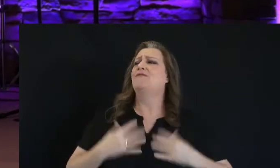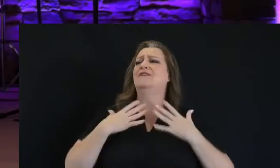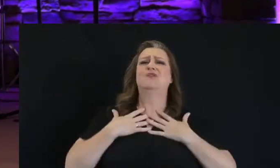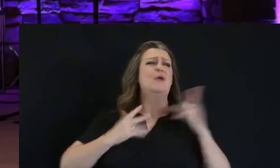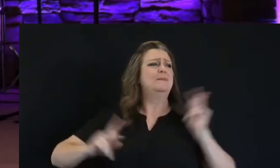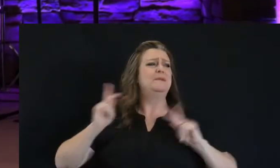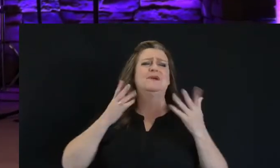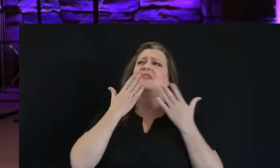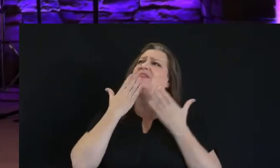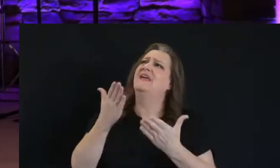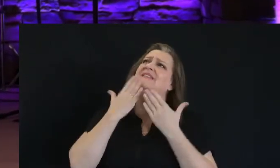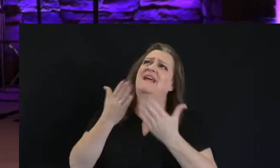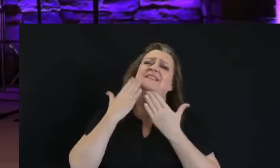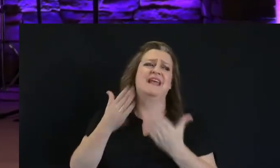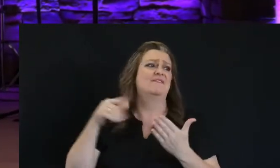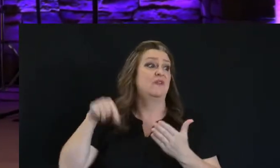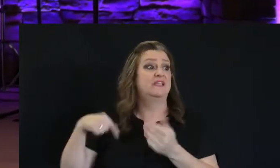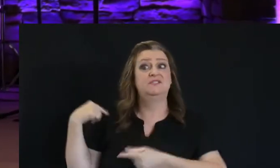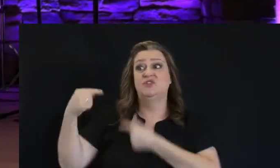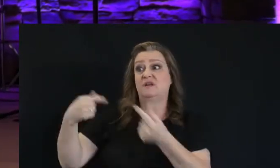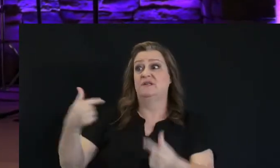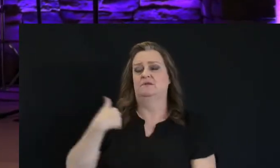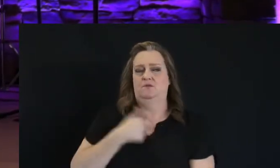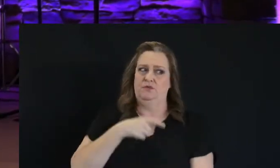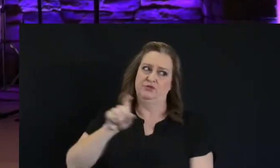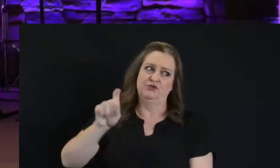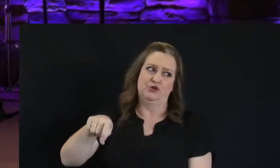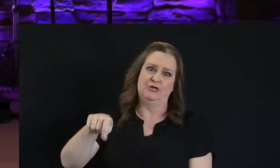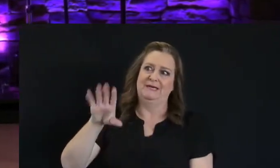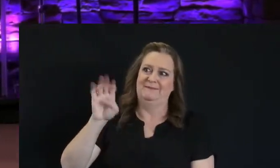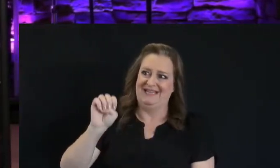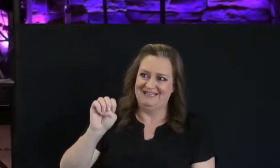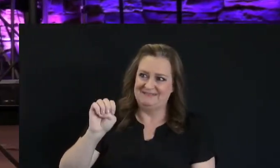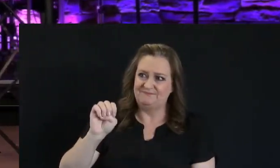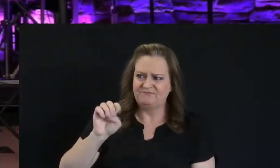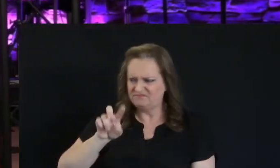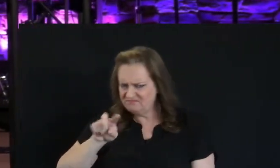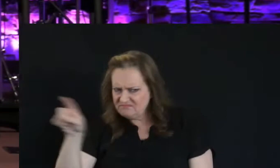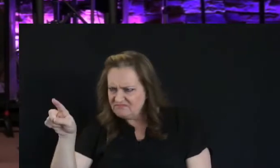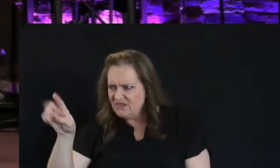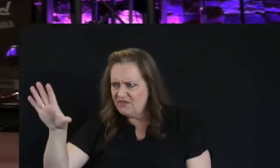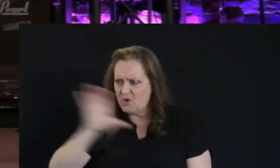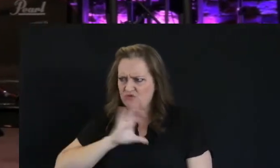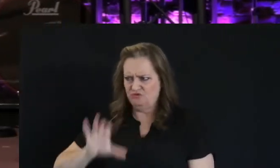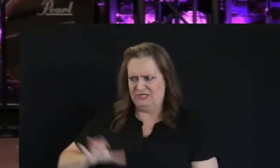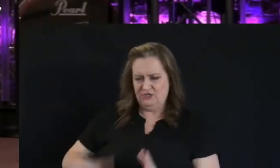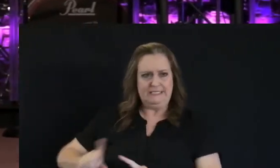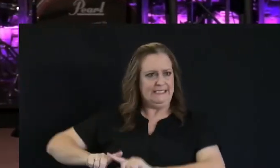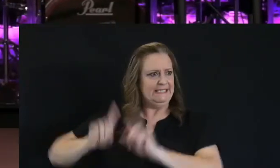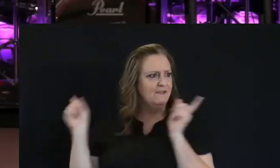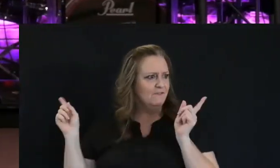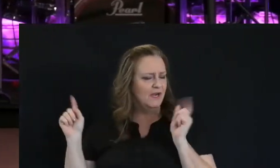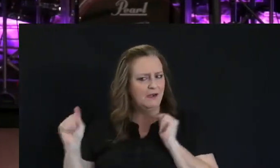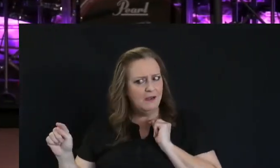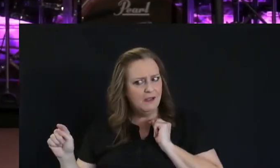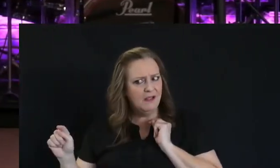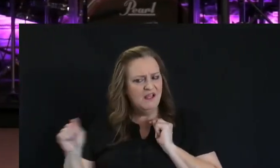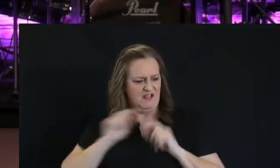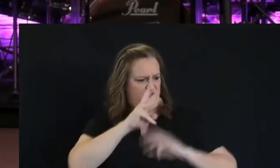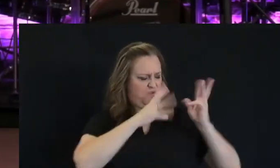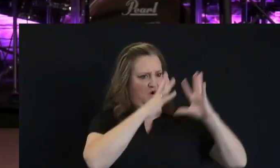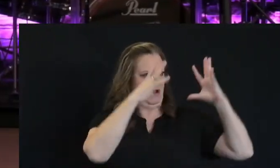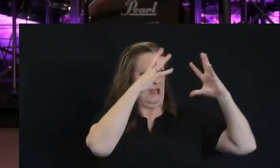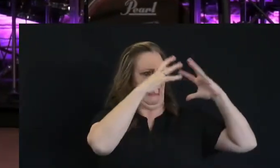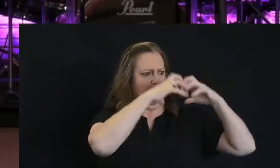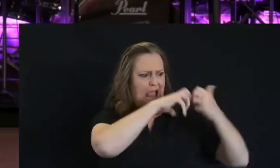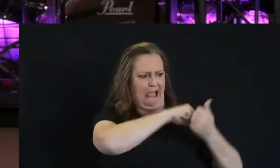in our heart in this generation? We should be. People should look at us and go, those Christians are different. The world's falling apart and they're totally stable.